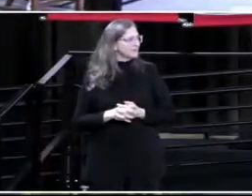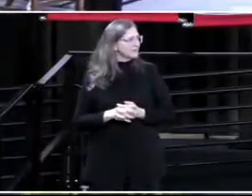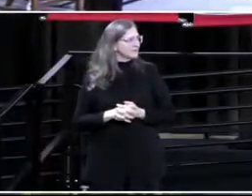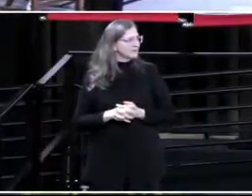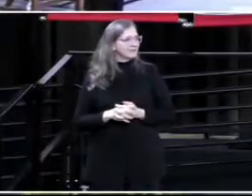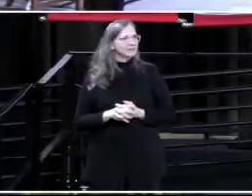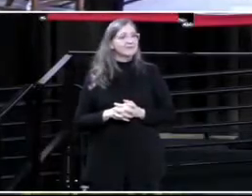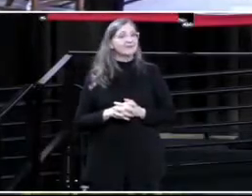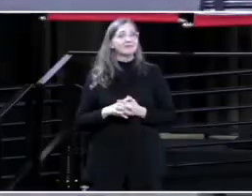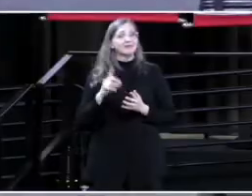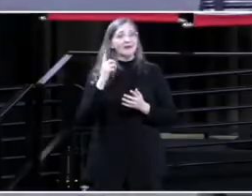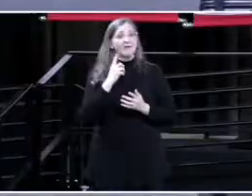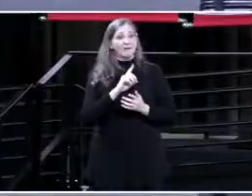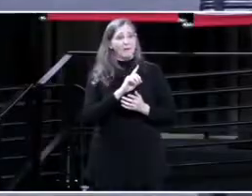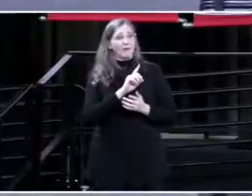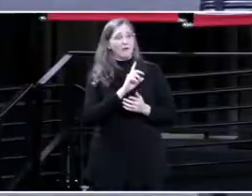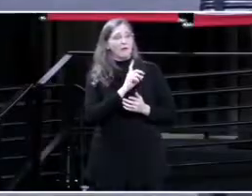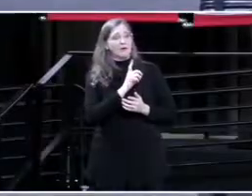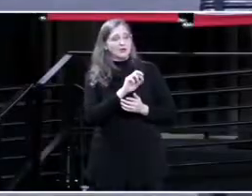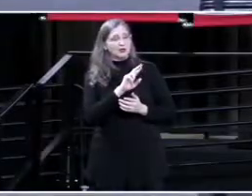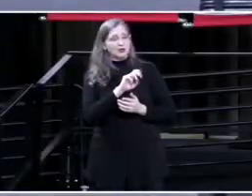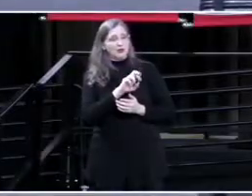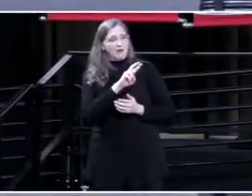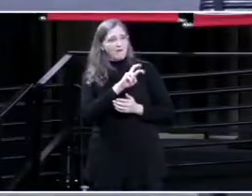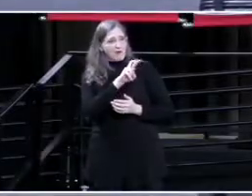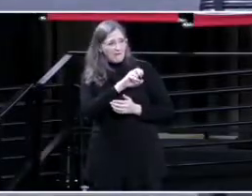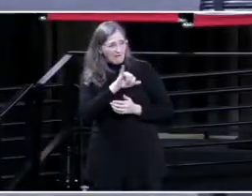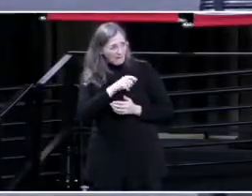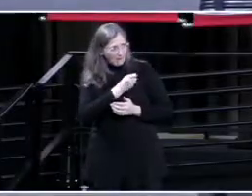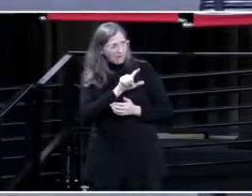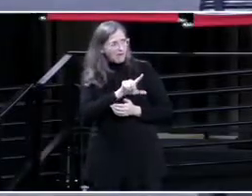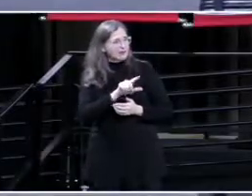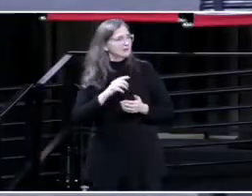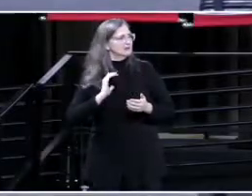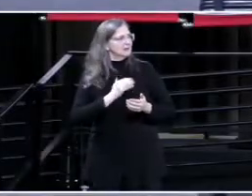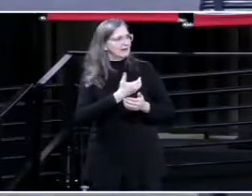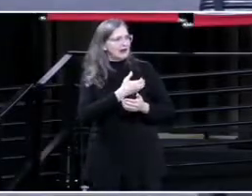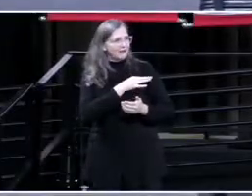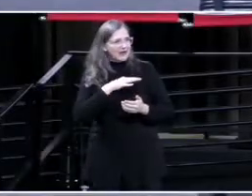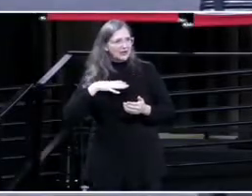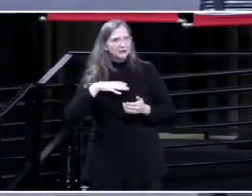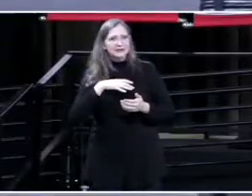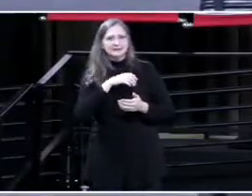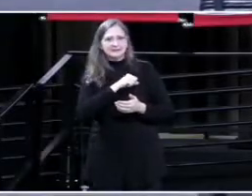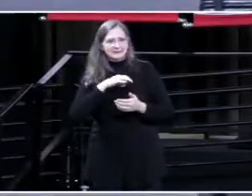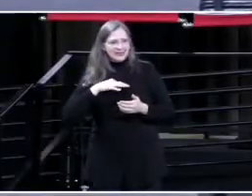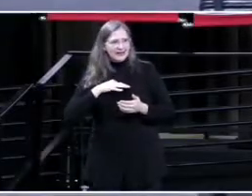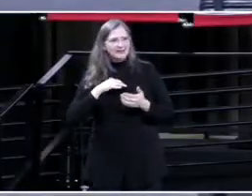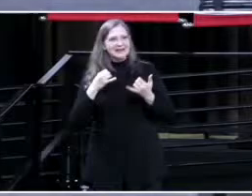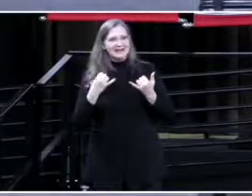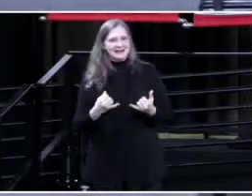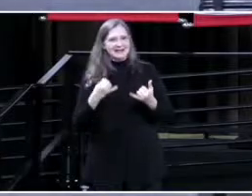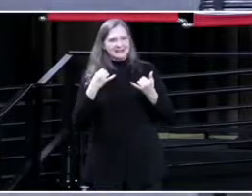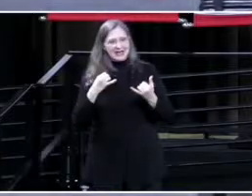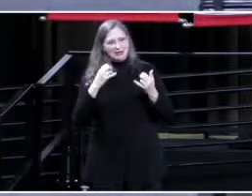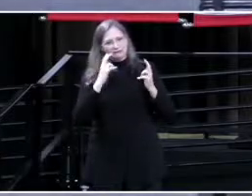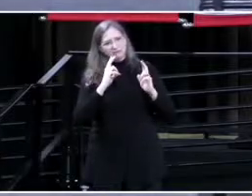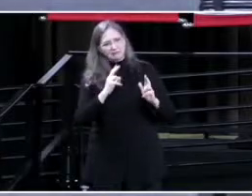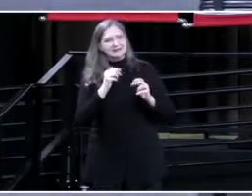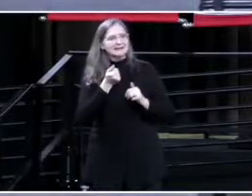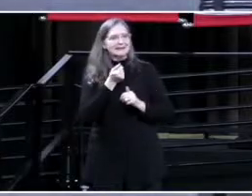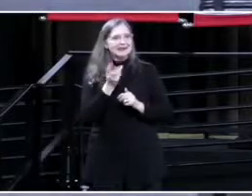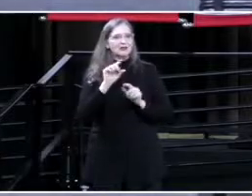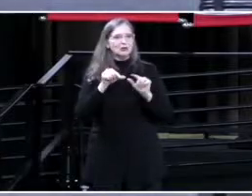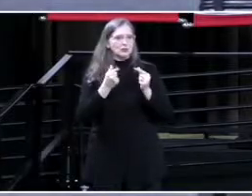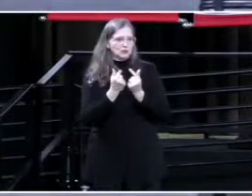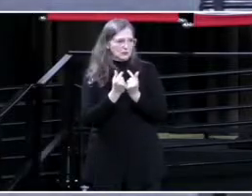On behalf of President Carvajal, our talented faculty, and our dedicated staff, I will now recognize several groups